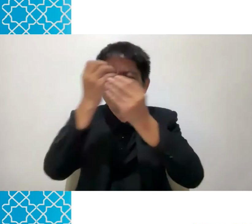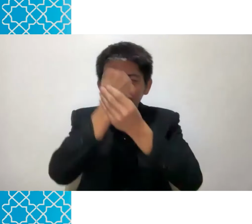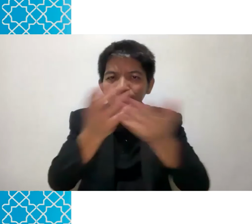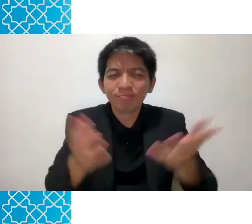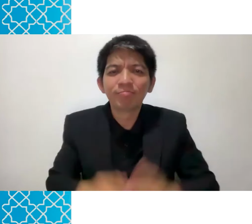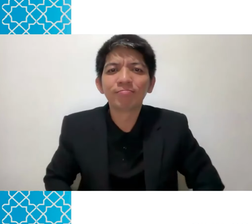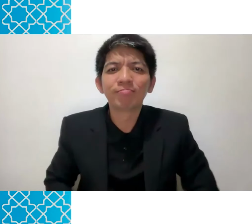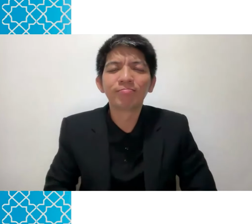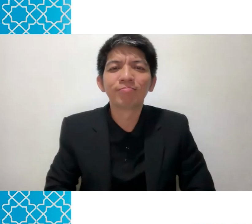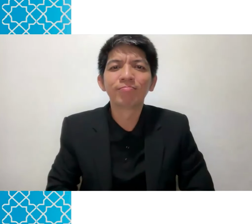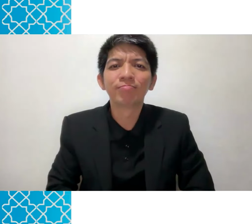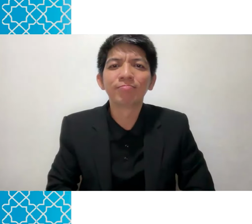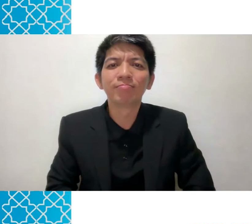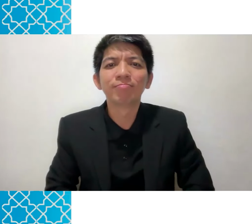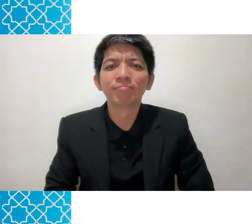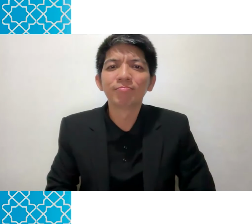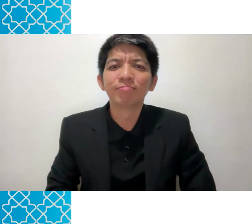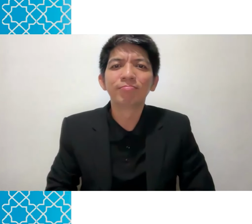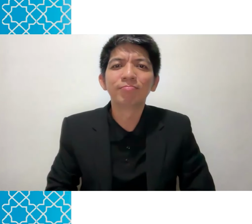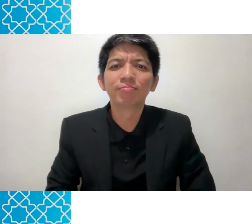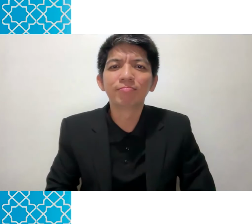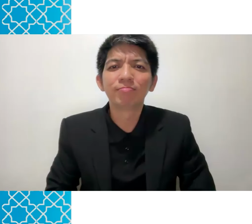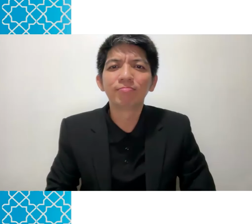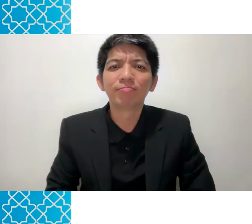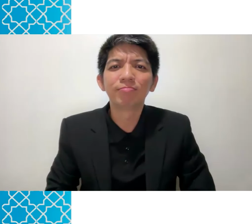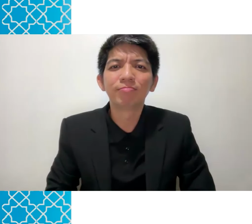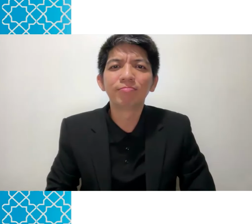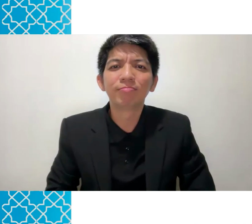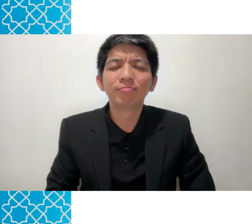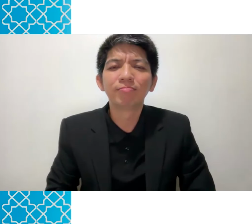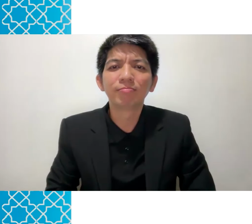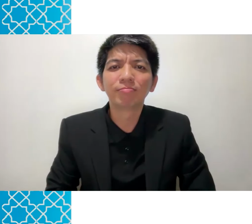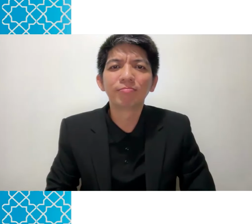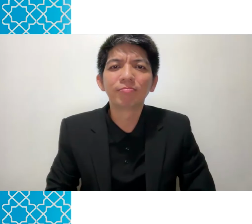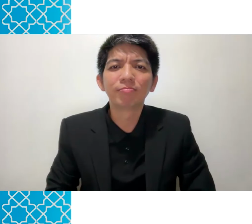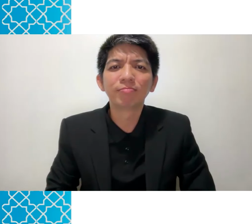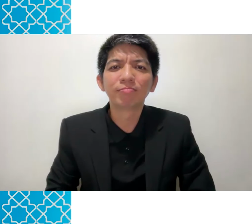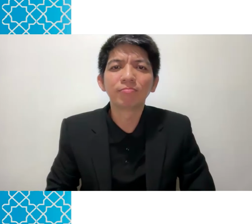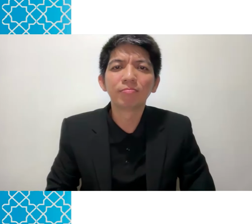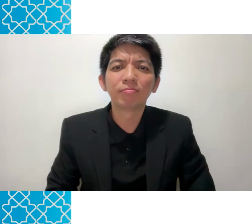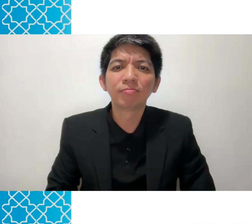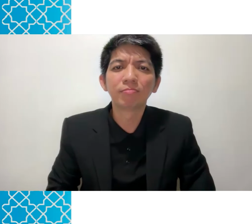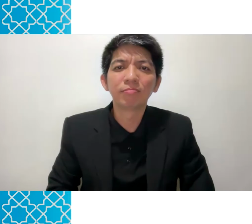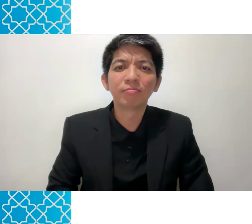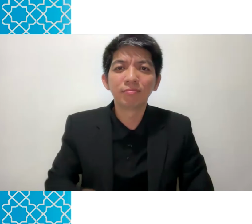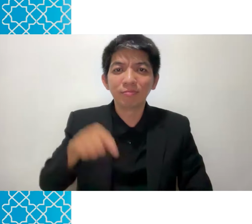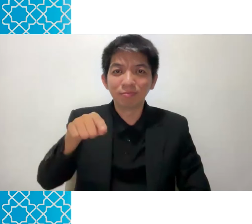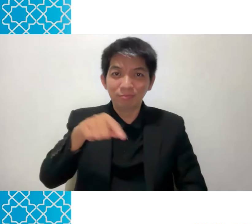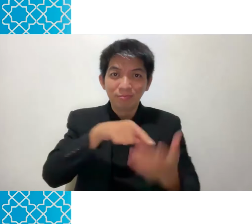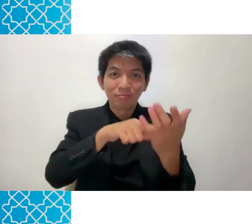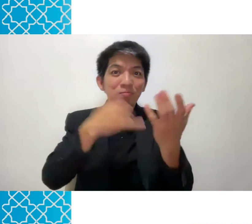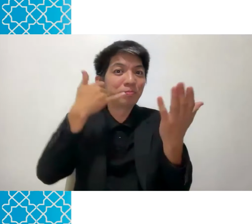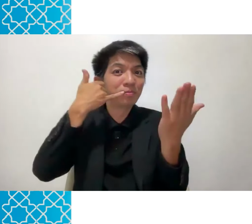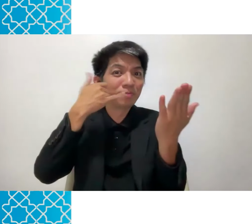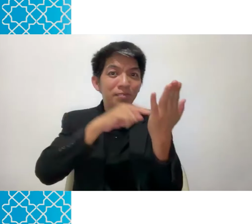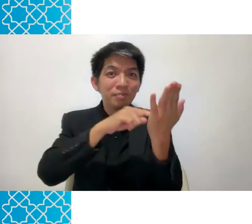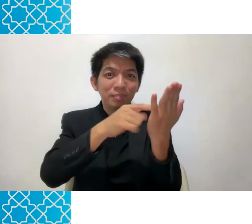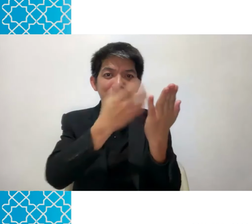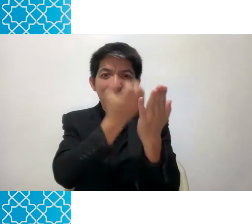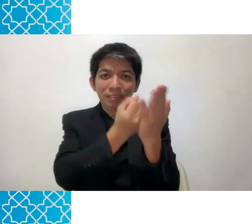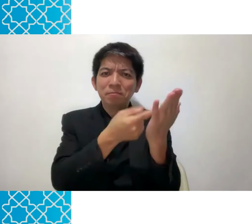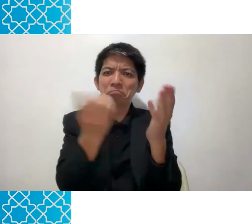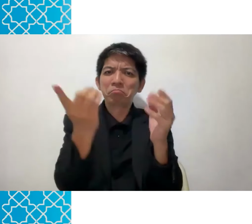able to get started soon. There's an app called Pigeonhole that you will be able to submit questions